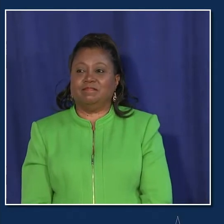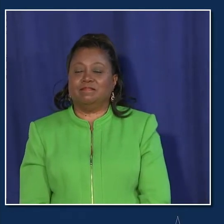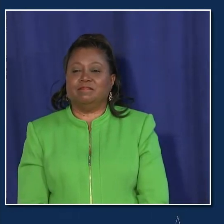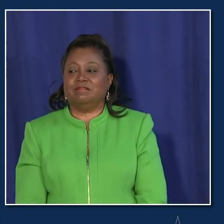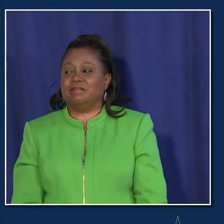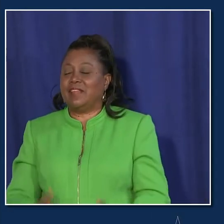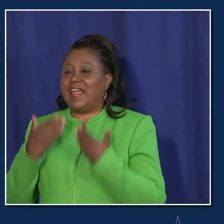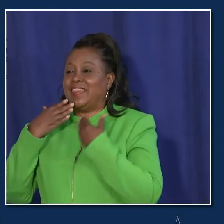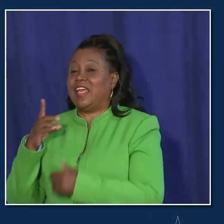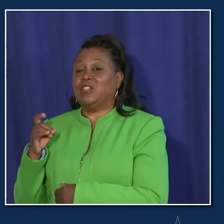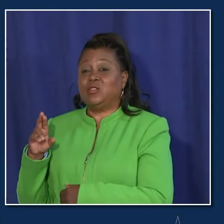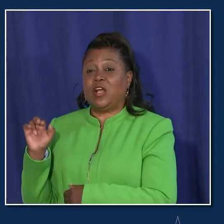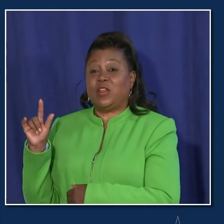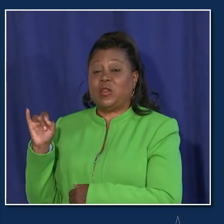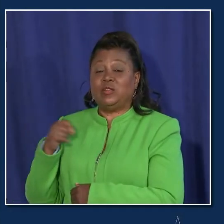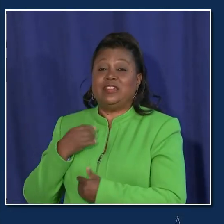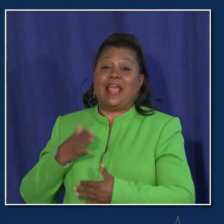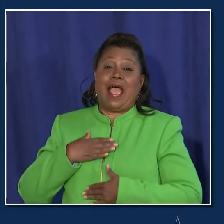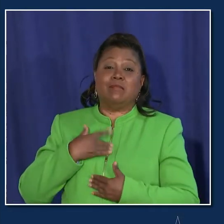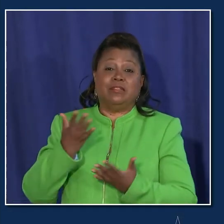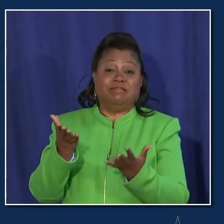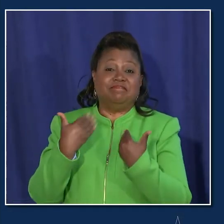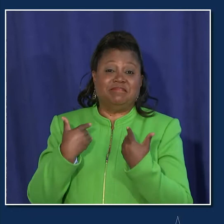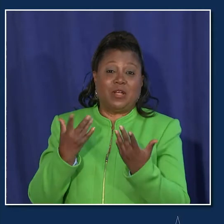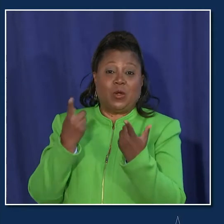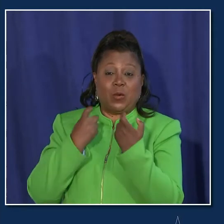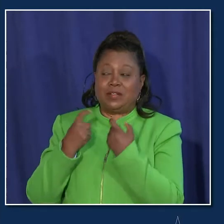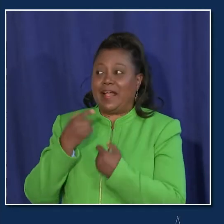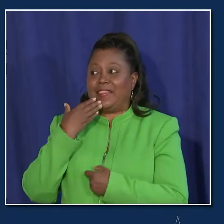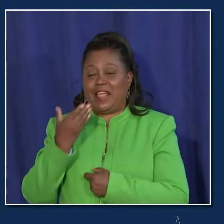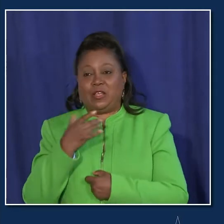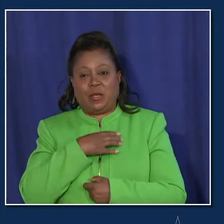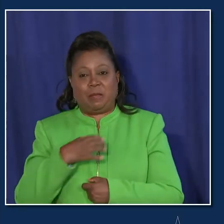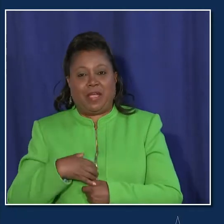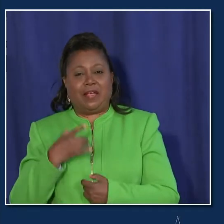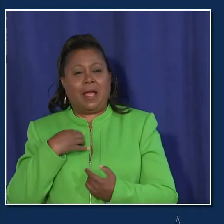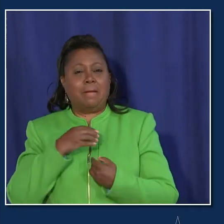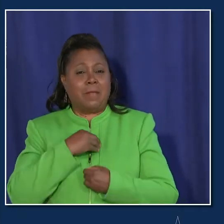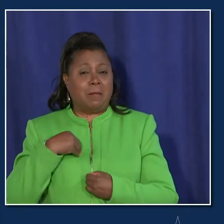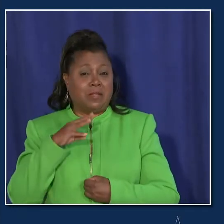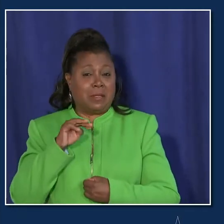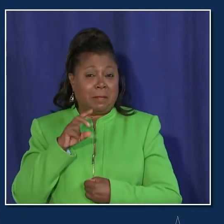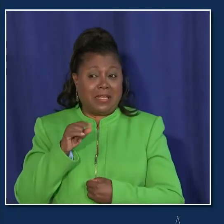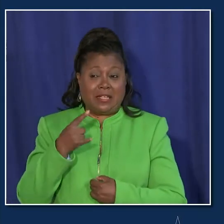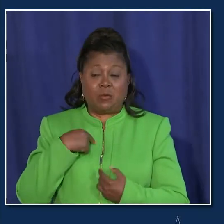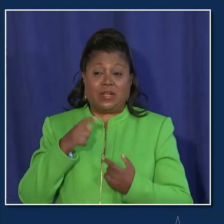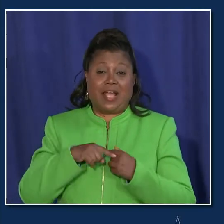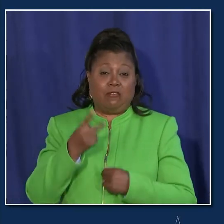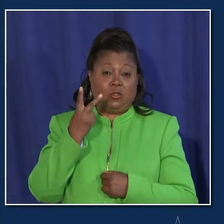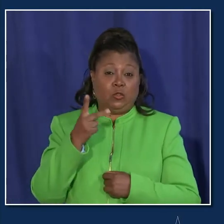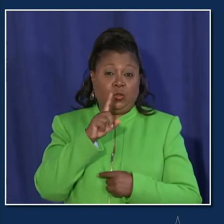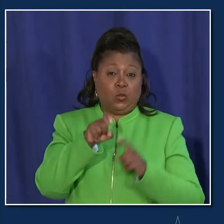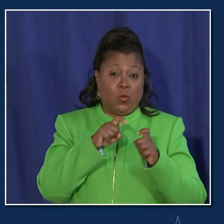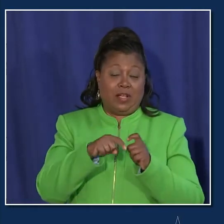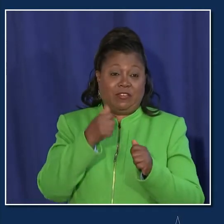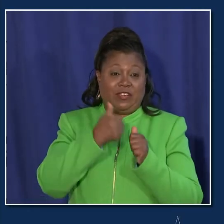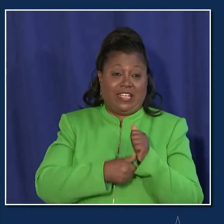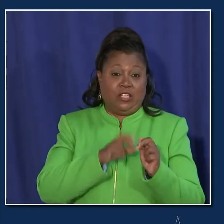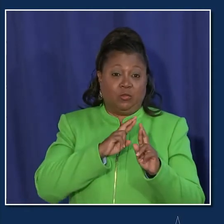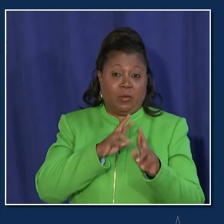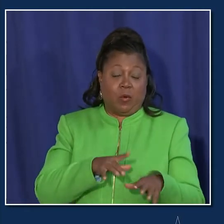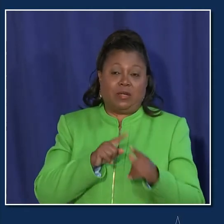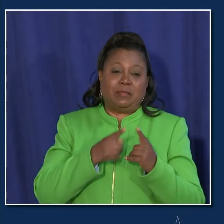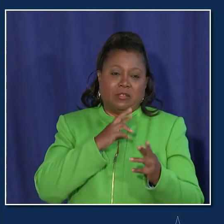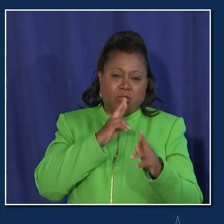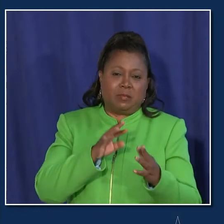Thank you, Dr. Luna, and we're happy to take your questions. Thank you very much, Mayor. Appreciate that. Members of the media, we're going to have 2 questions per reporter.